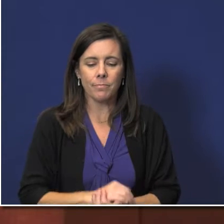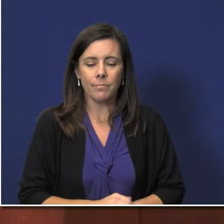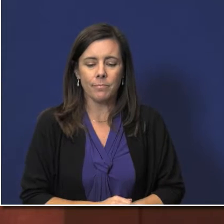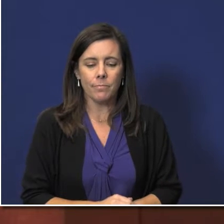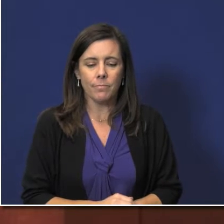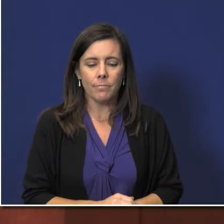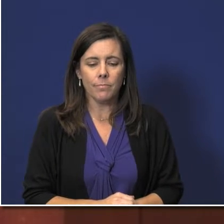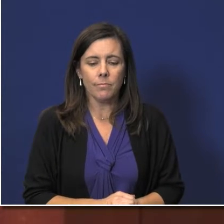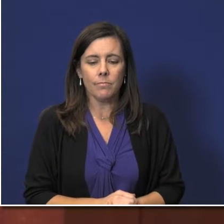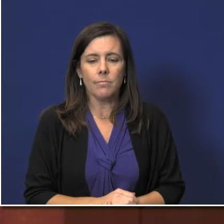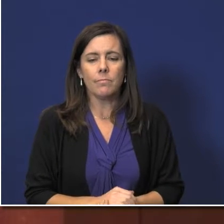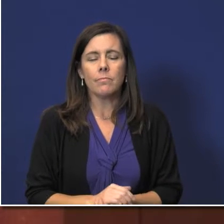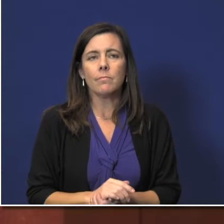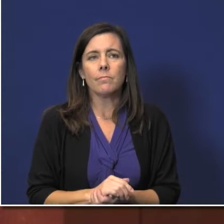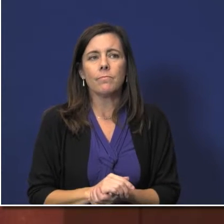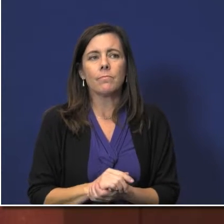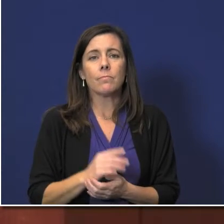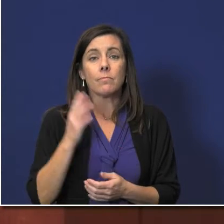because we are